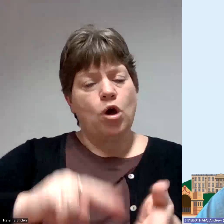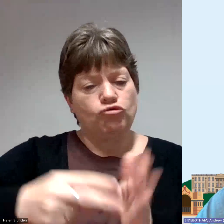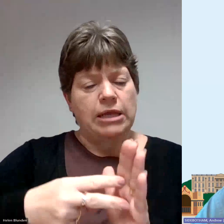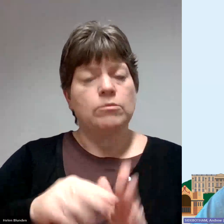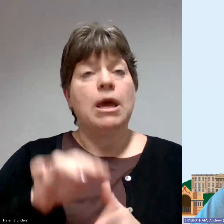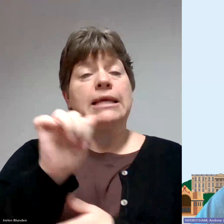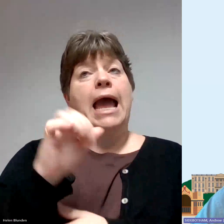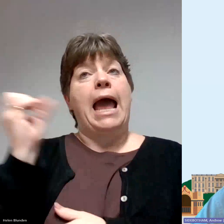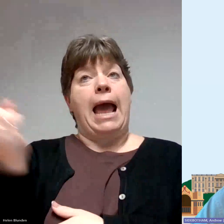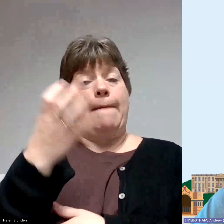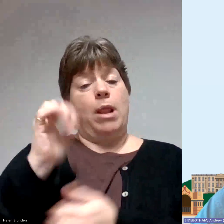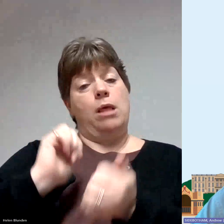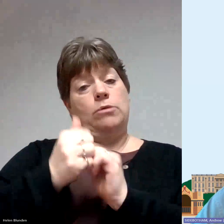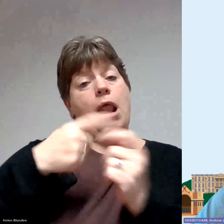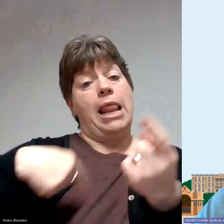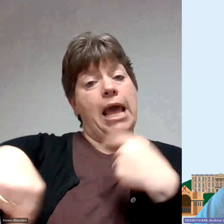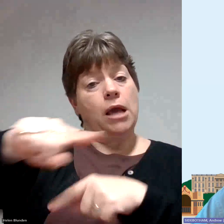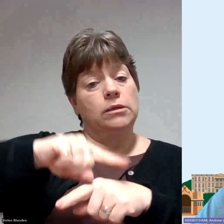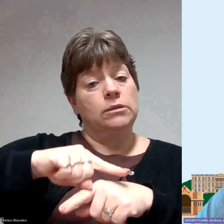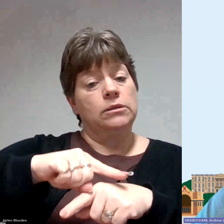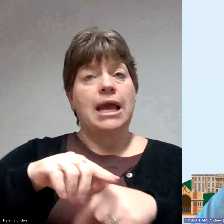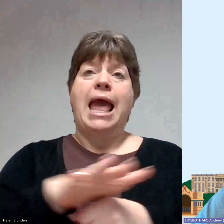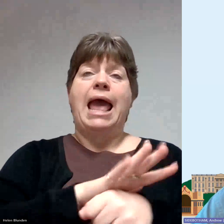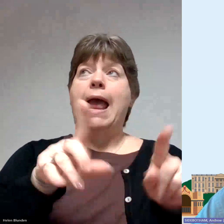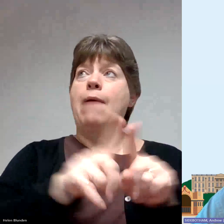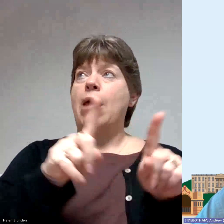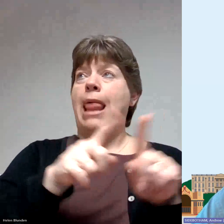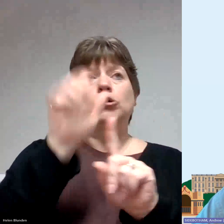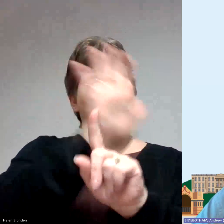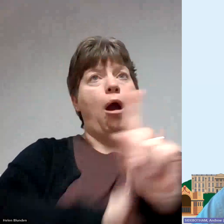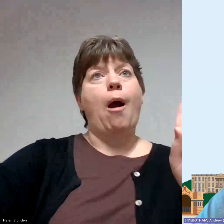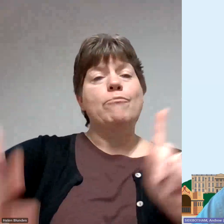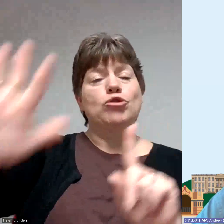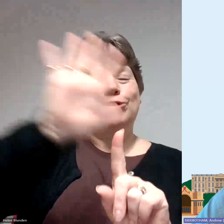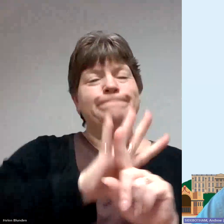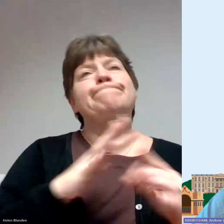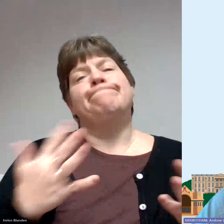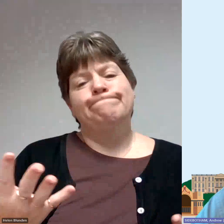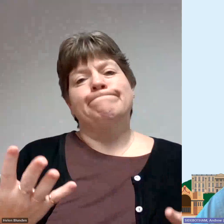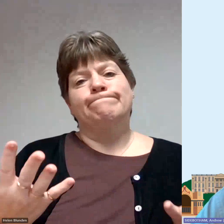colleagues in an area like Derbyshire, of course, do